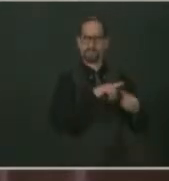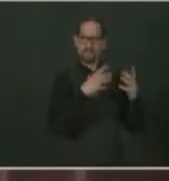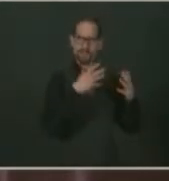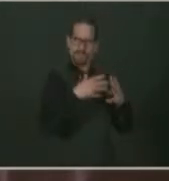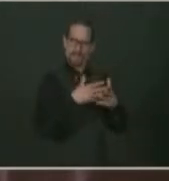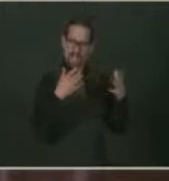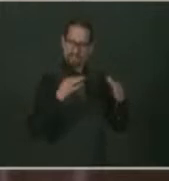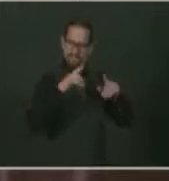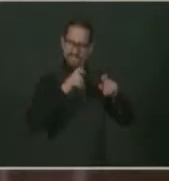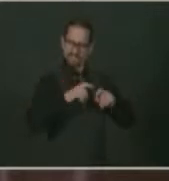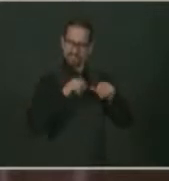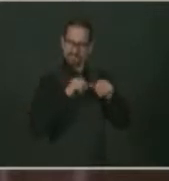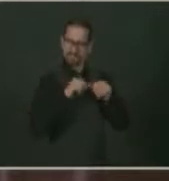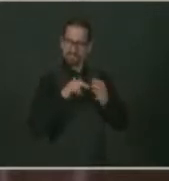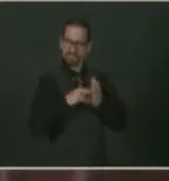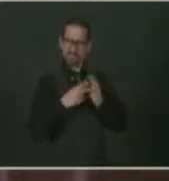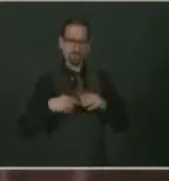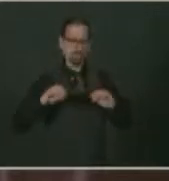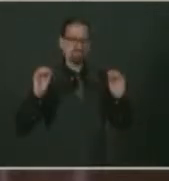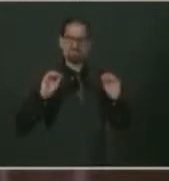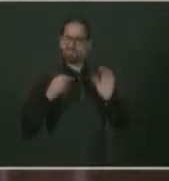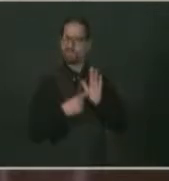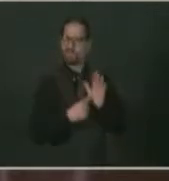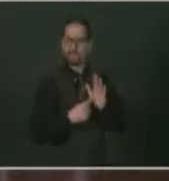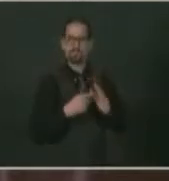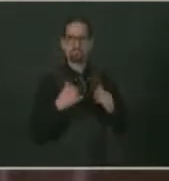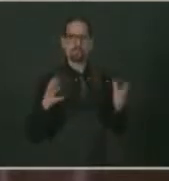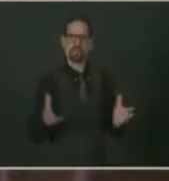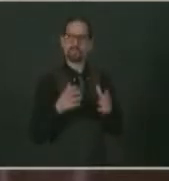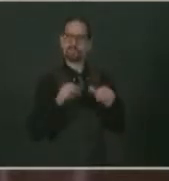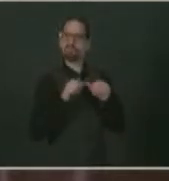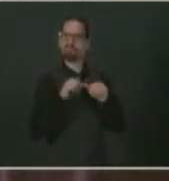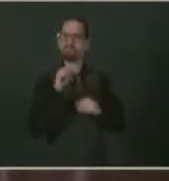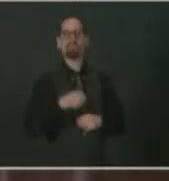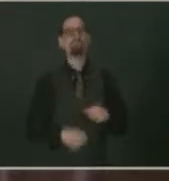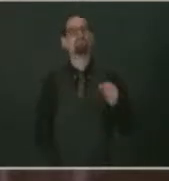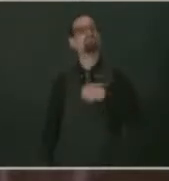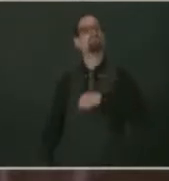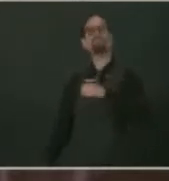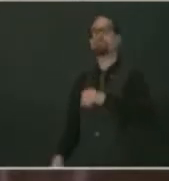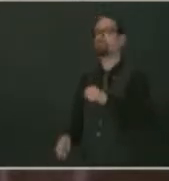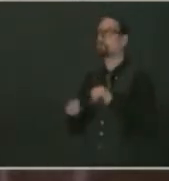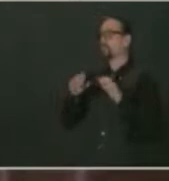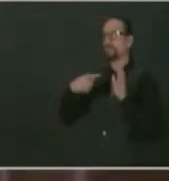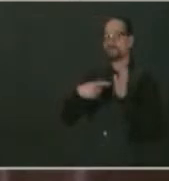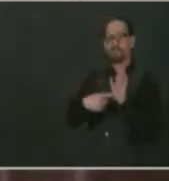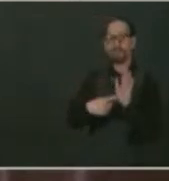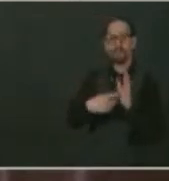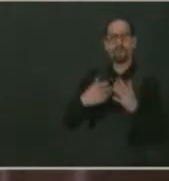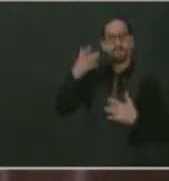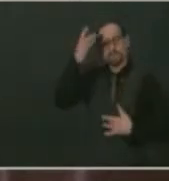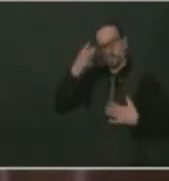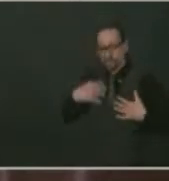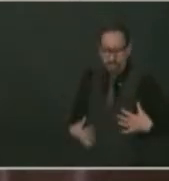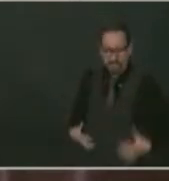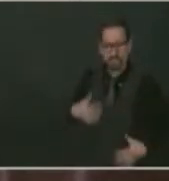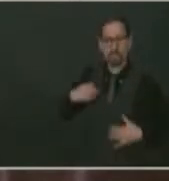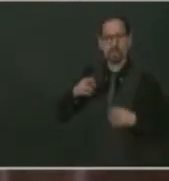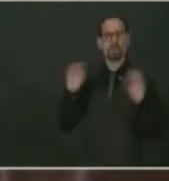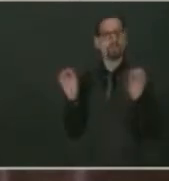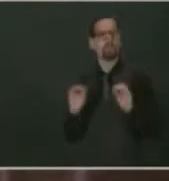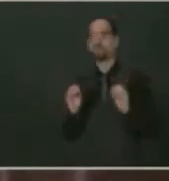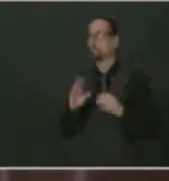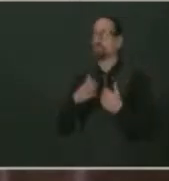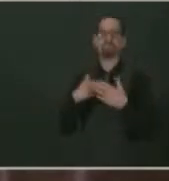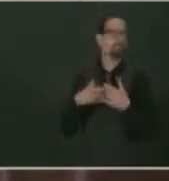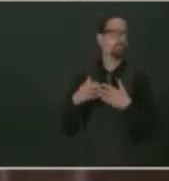continuing to encourage that. Asymptomatic, absolutely. Whether or not you have symptoms, get tested. It's a way to protect your household. It's a way to